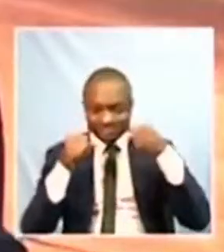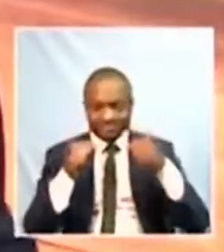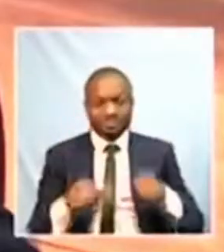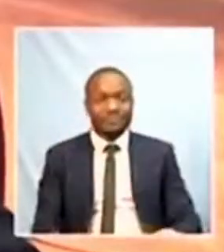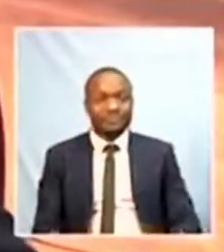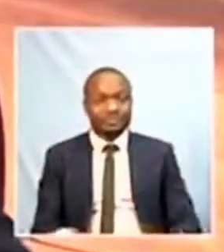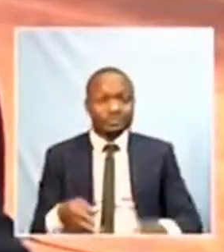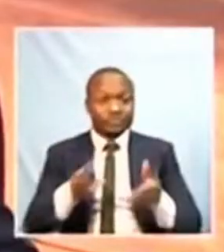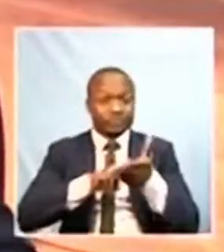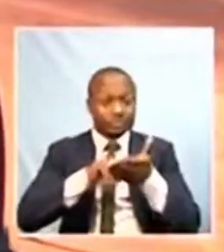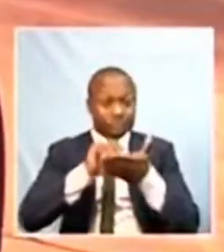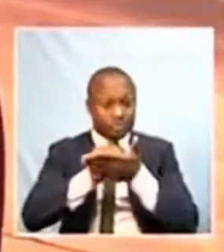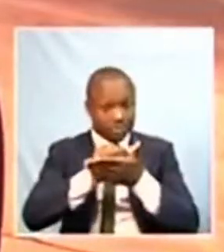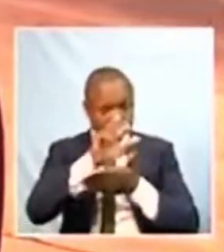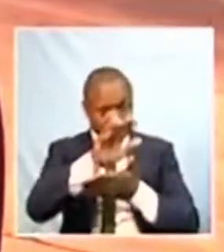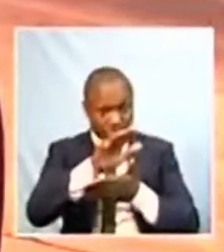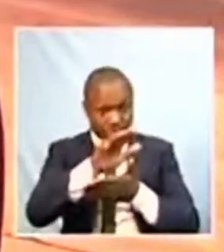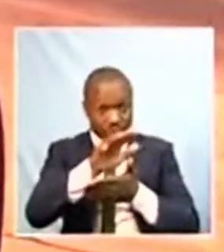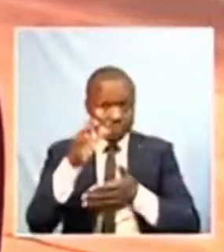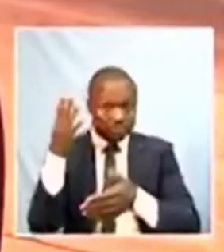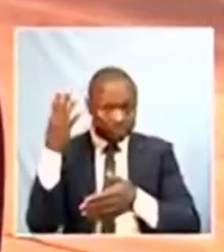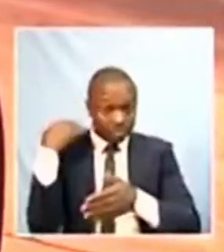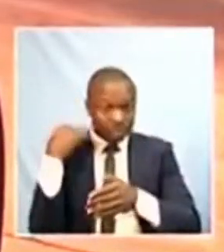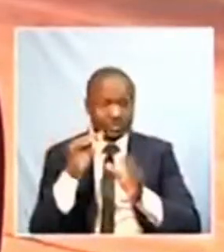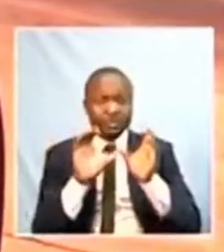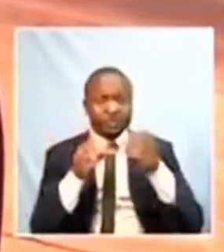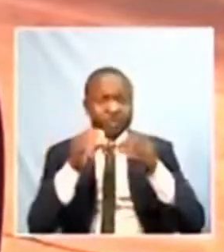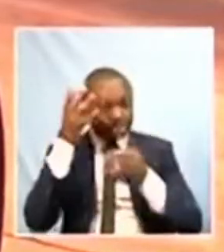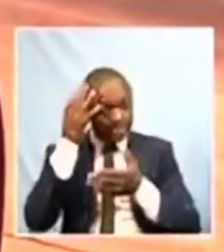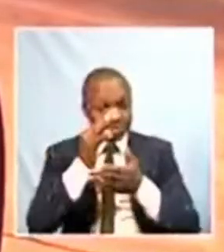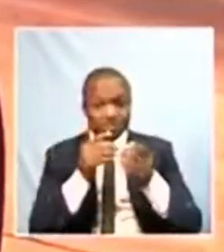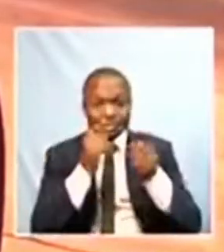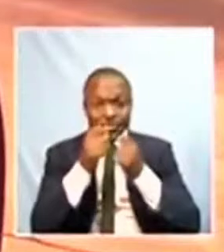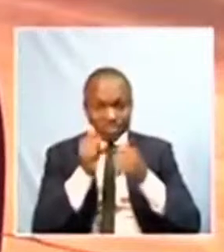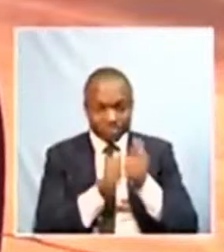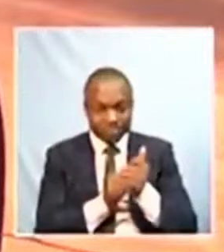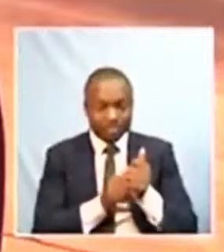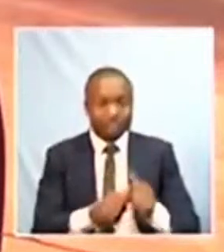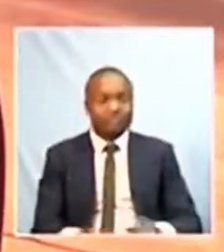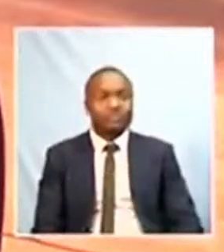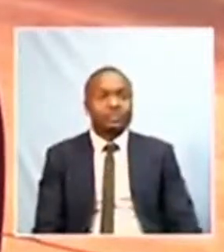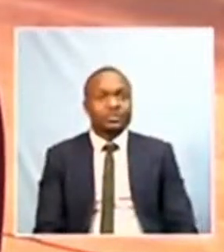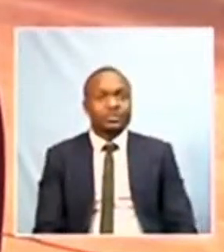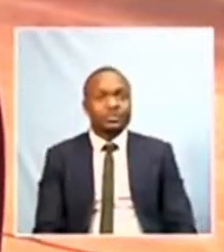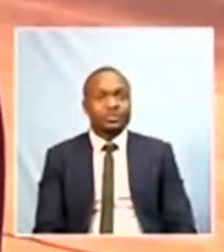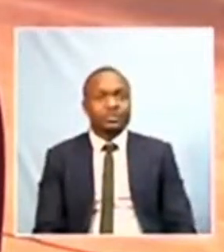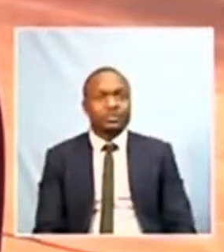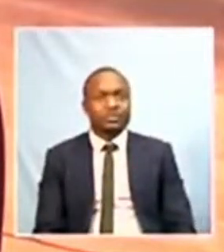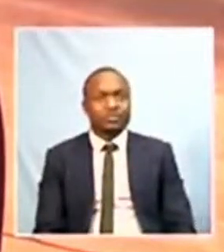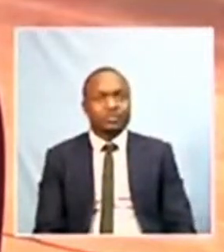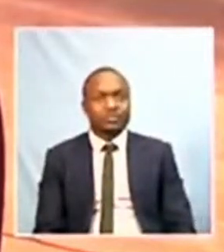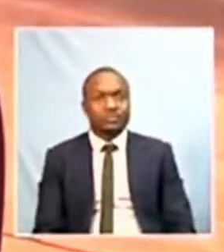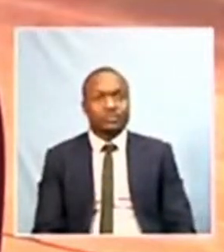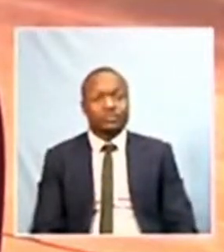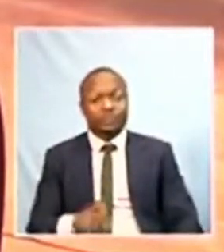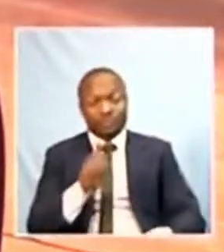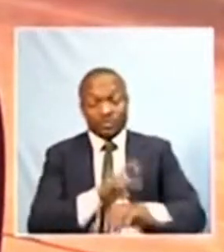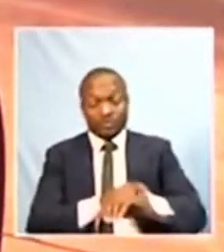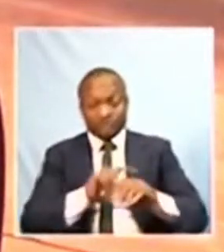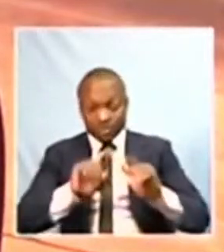The re-advertisement that the former Council Secretary is referring to was at the inception of the